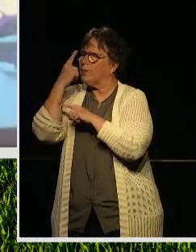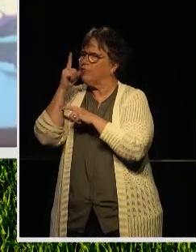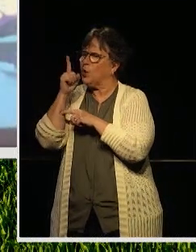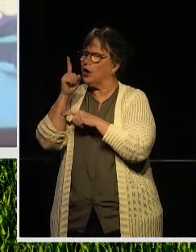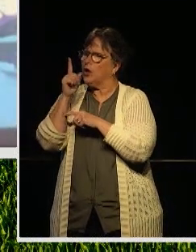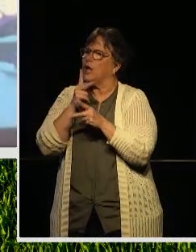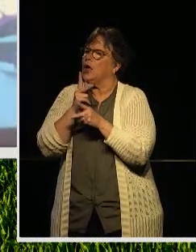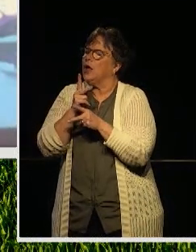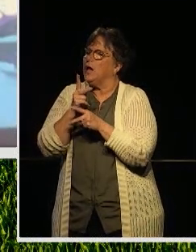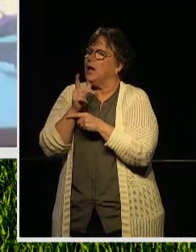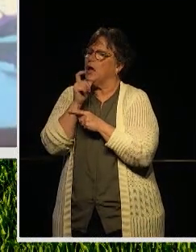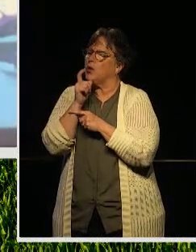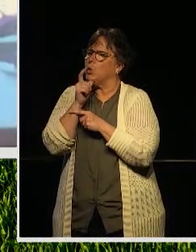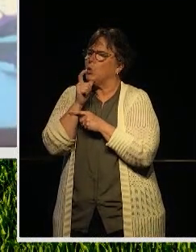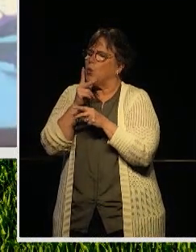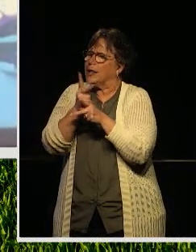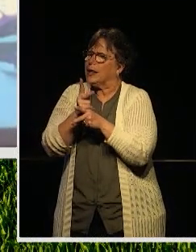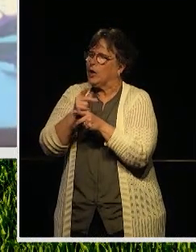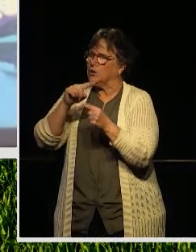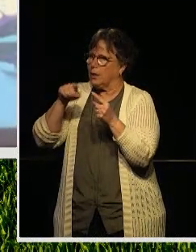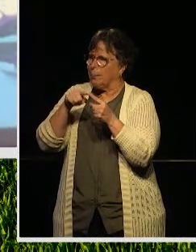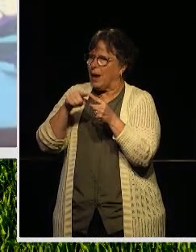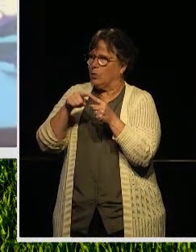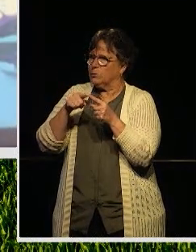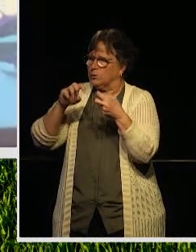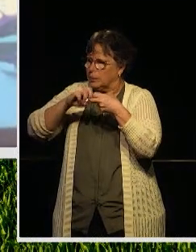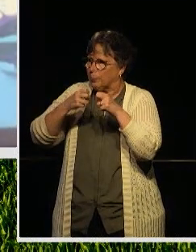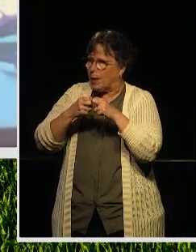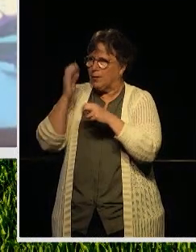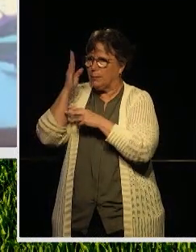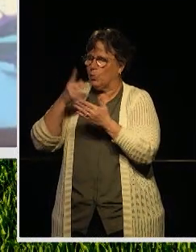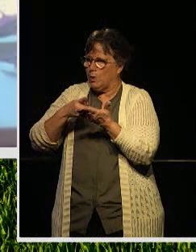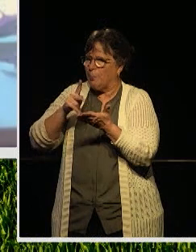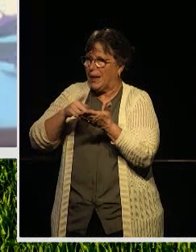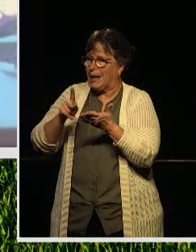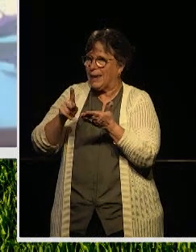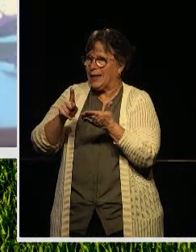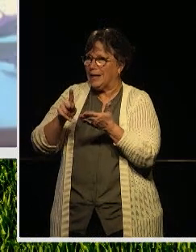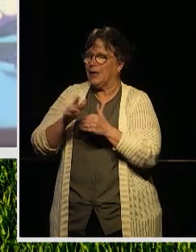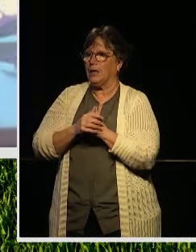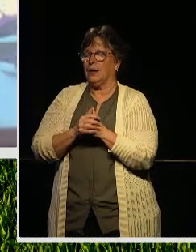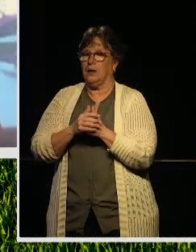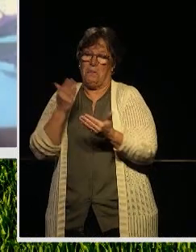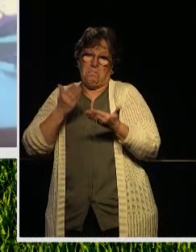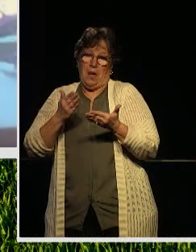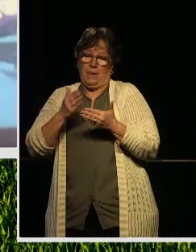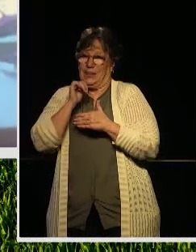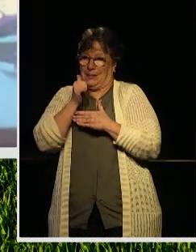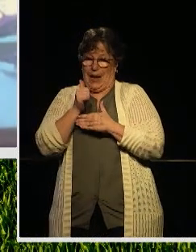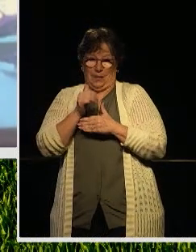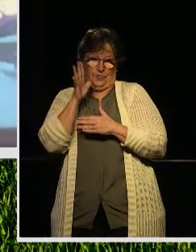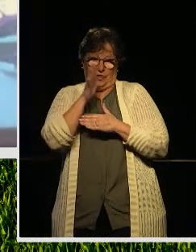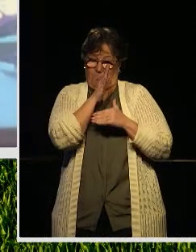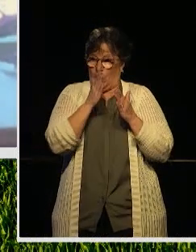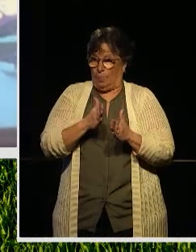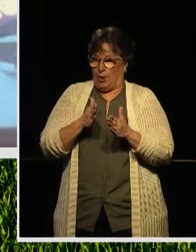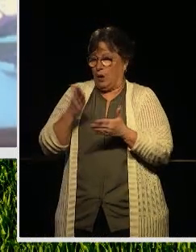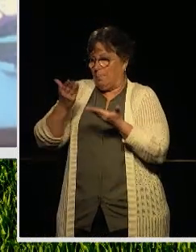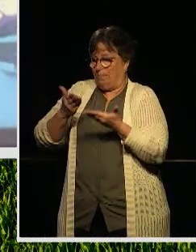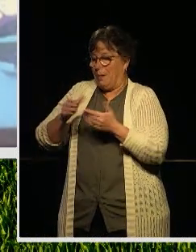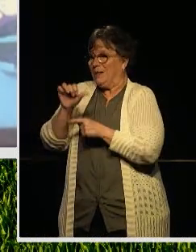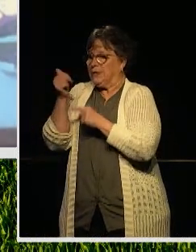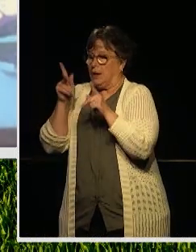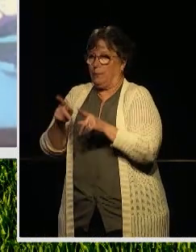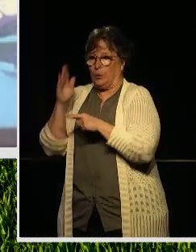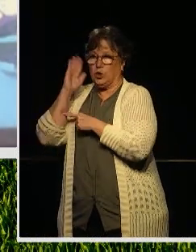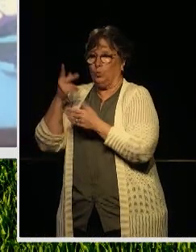problem the most to pay for it? And a lot of times it might not be the farmer itself, right? There might be someone else who is willing to pay more for